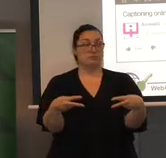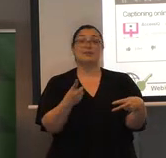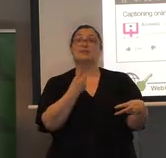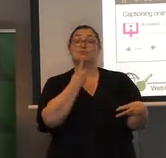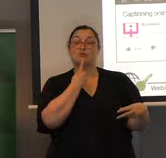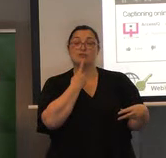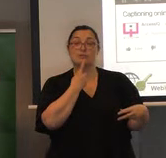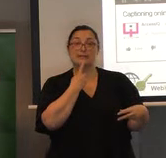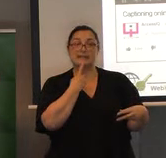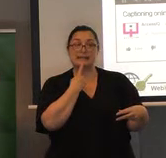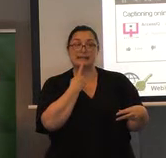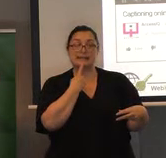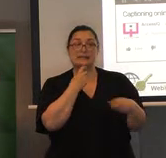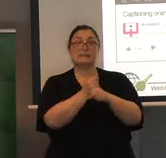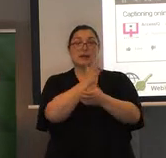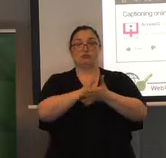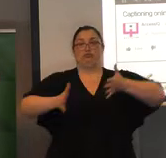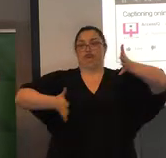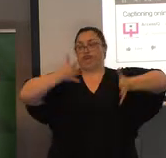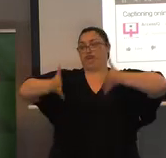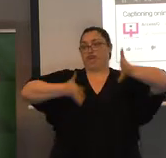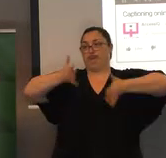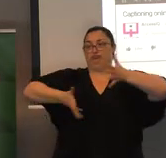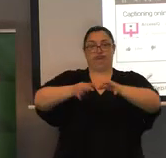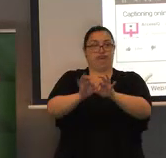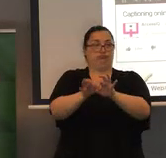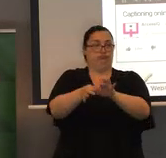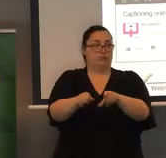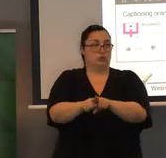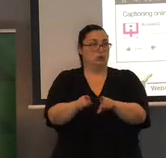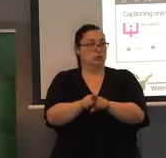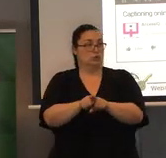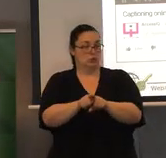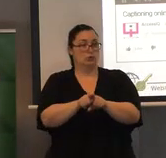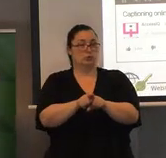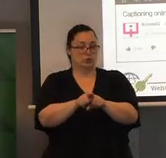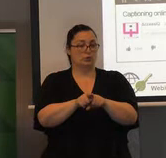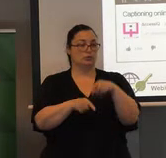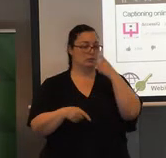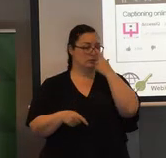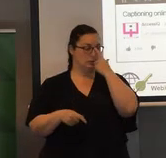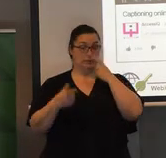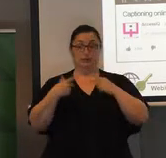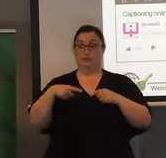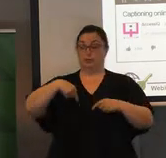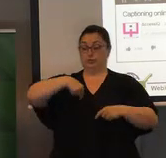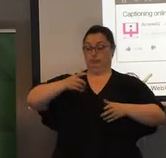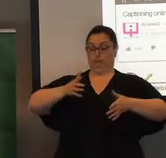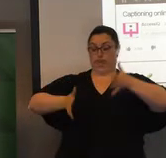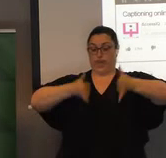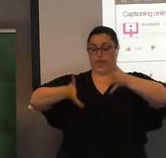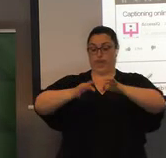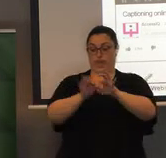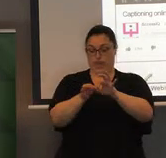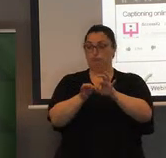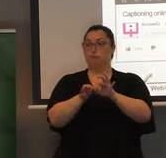captions, preferably make sure you've got sign language. Okay? What we've got today, because Christy is signing